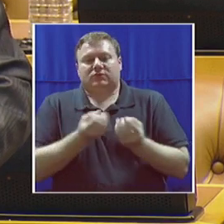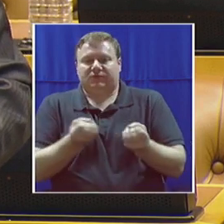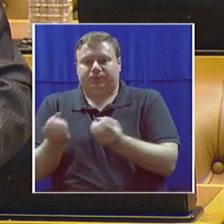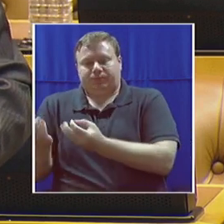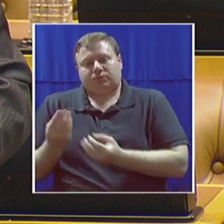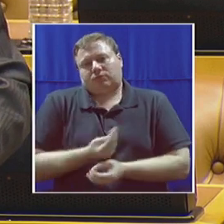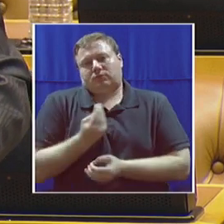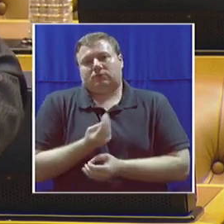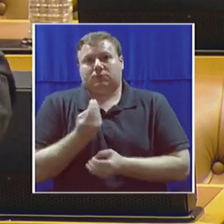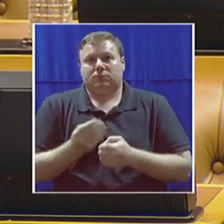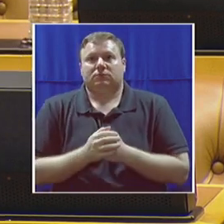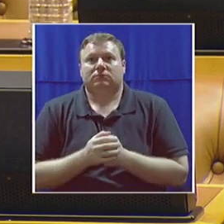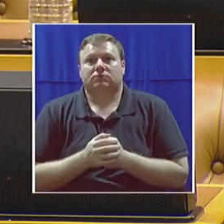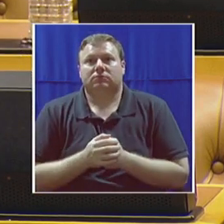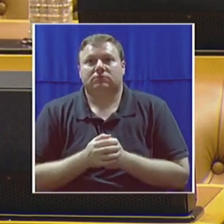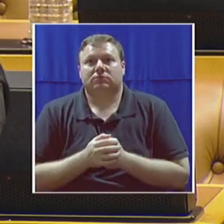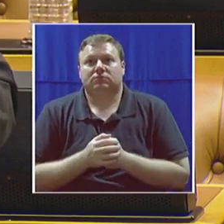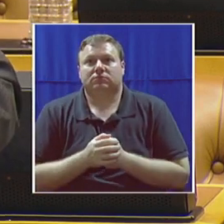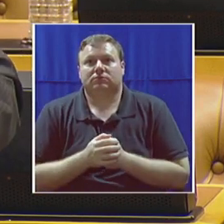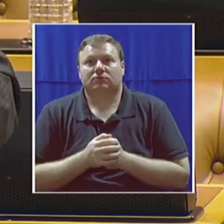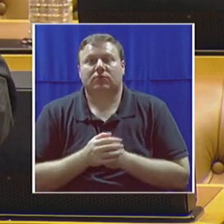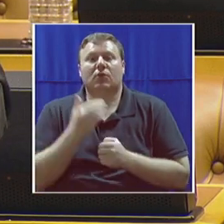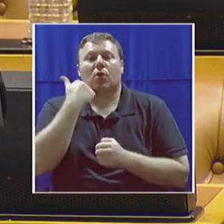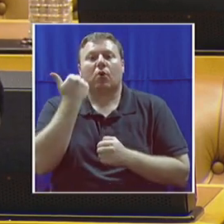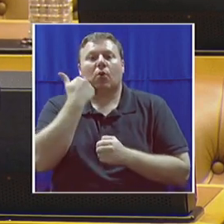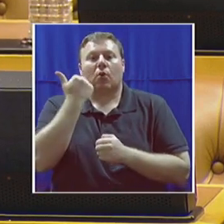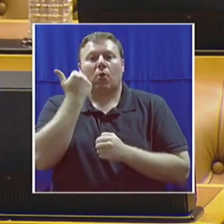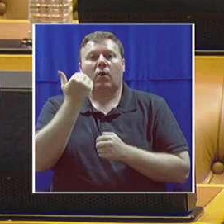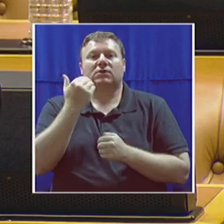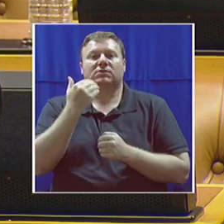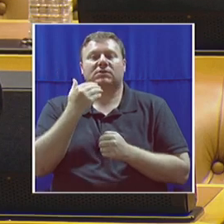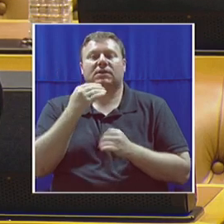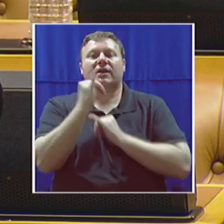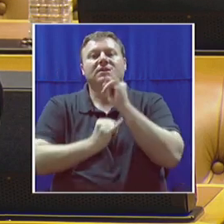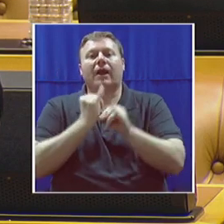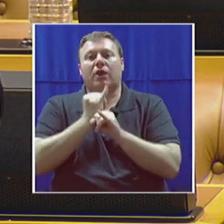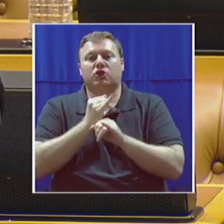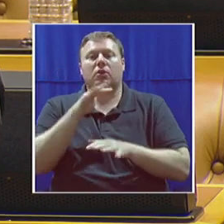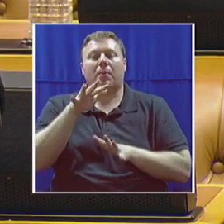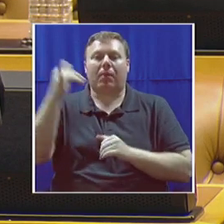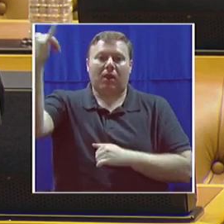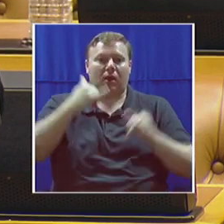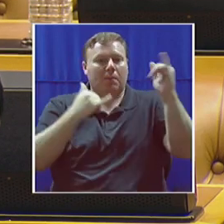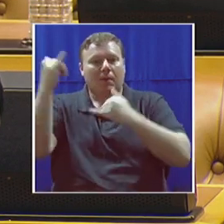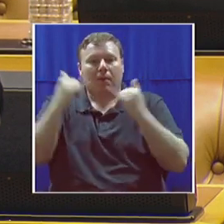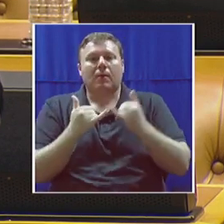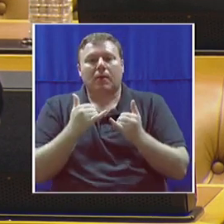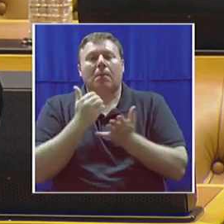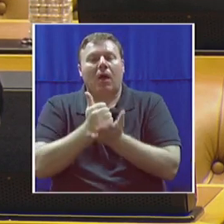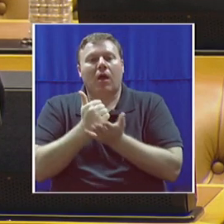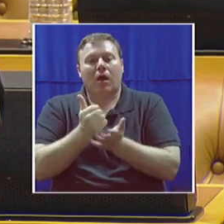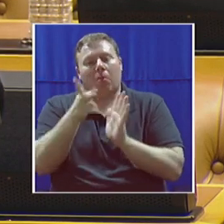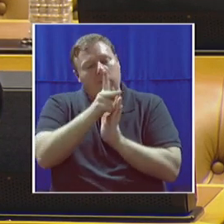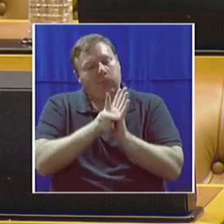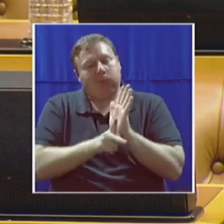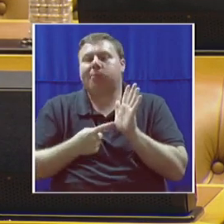is to assist in the regulation of the employment of the foreign Nationals and to complete the Immigration Act